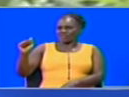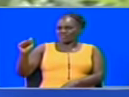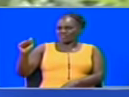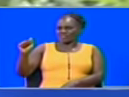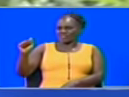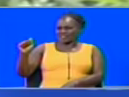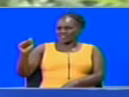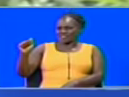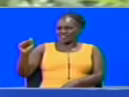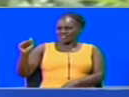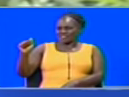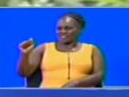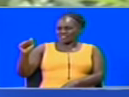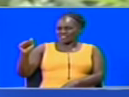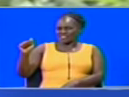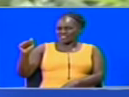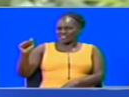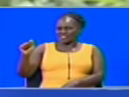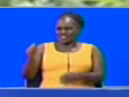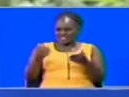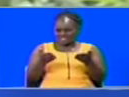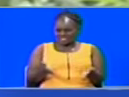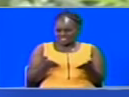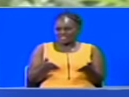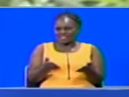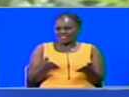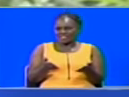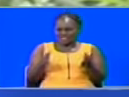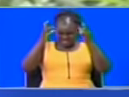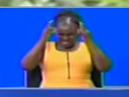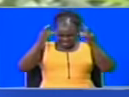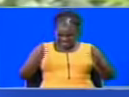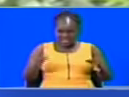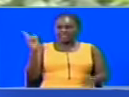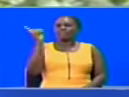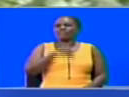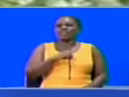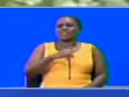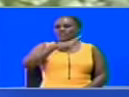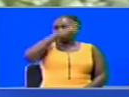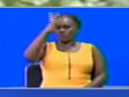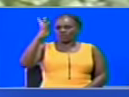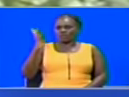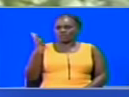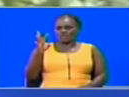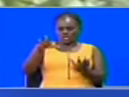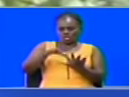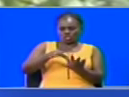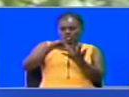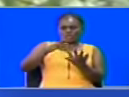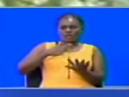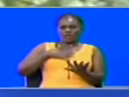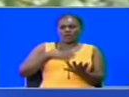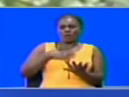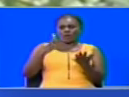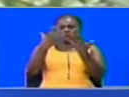question. Murimi Mwangi, that has been. We made a resolution as Wiper, and that remains our choice for